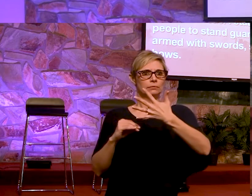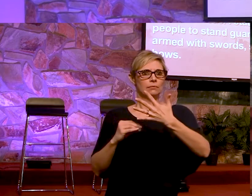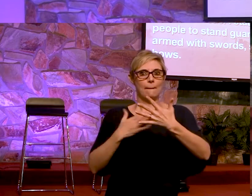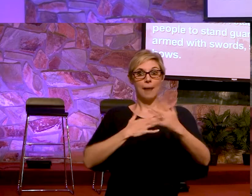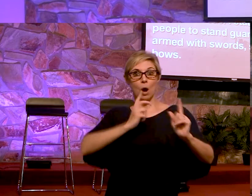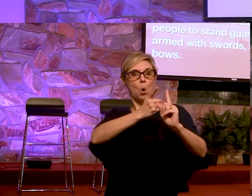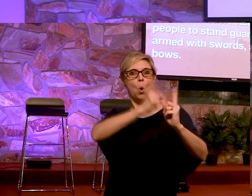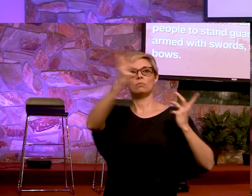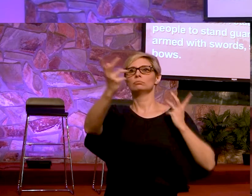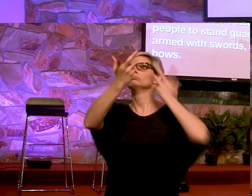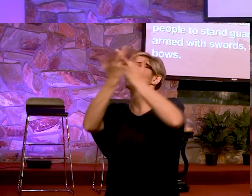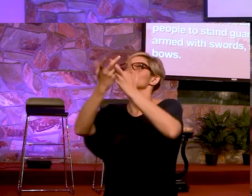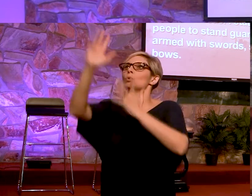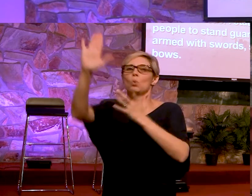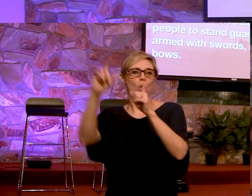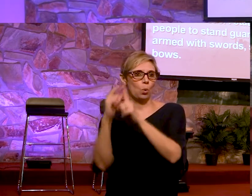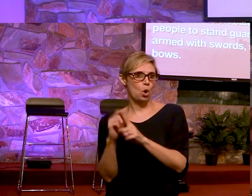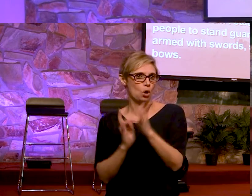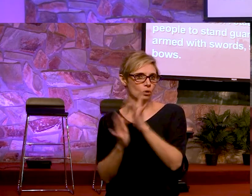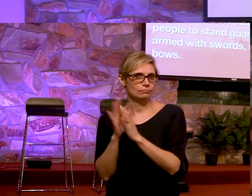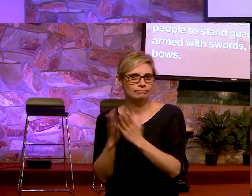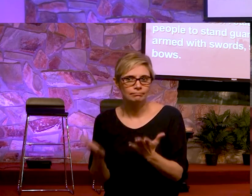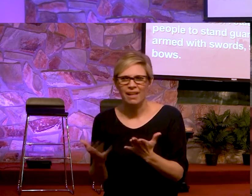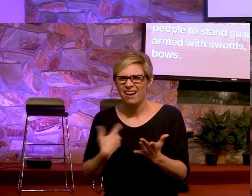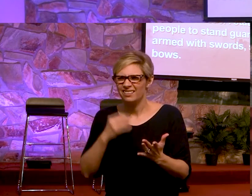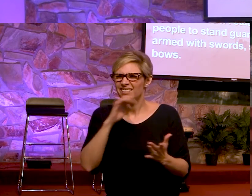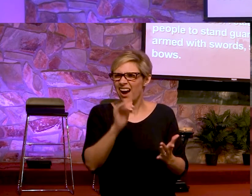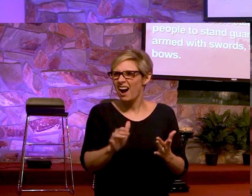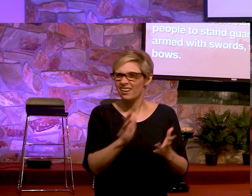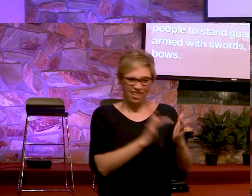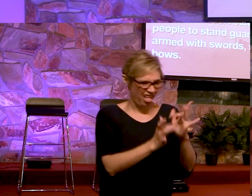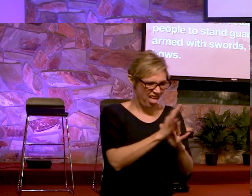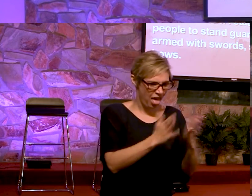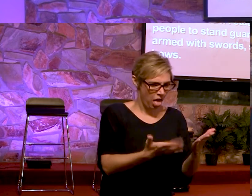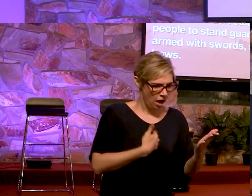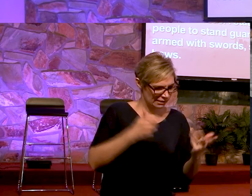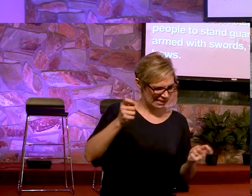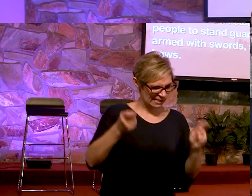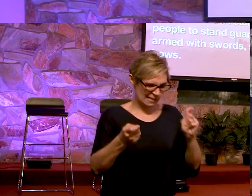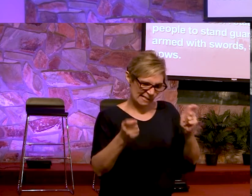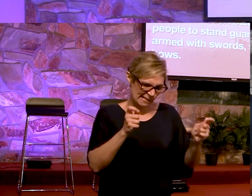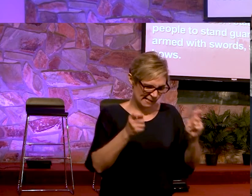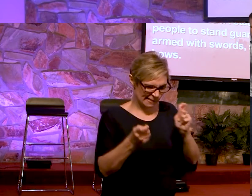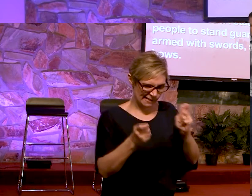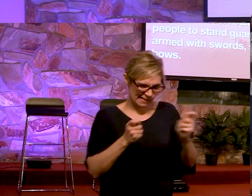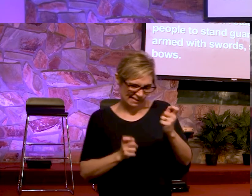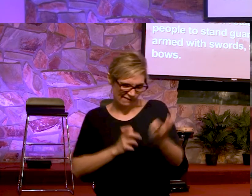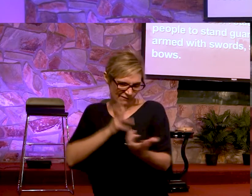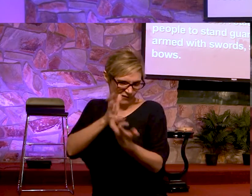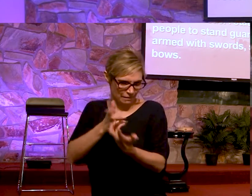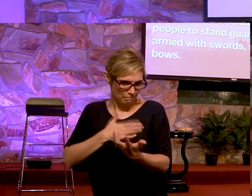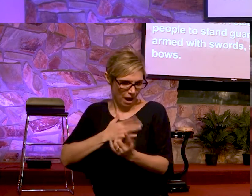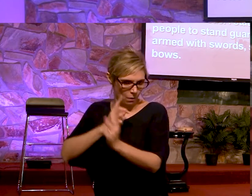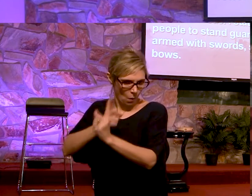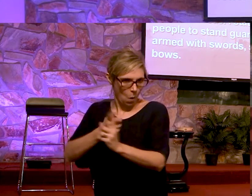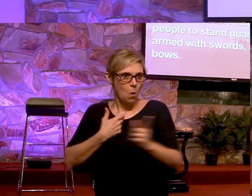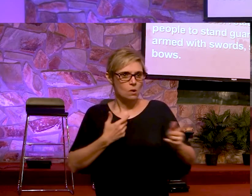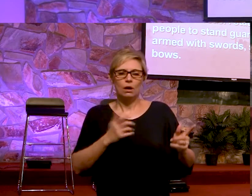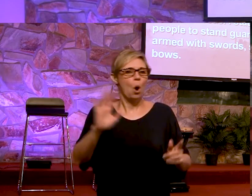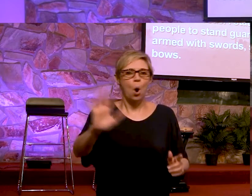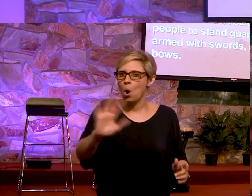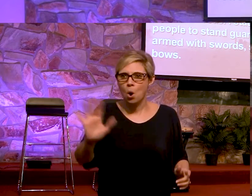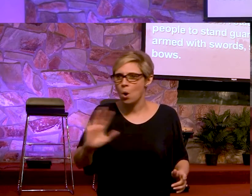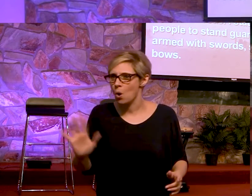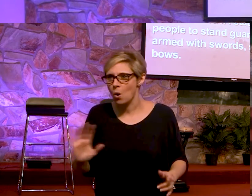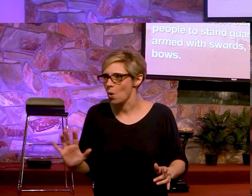word. Instead of taking God's word and trying to align it with our goals and what we're doing over here. No, it's